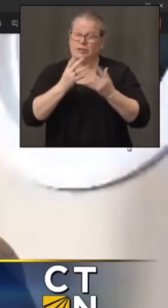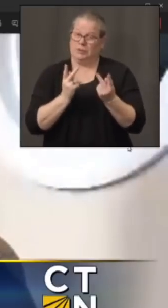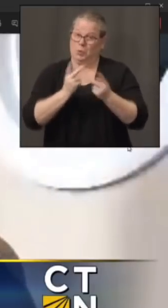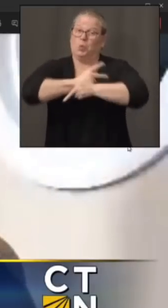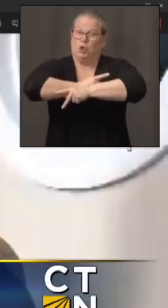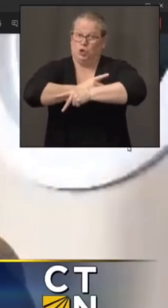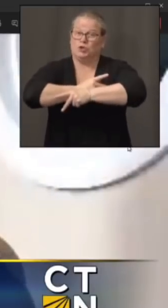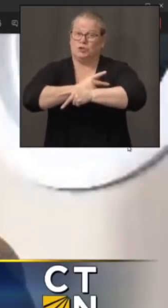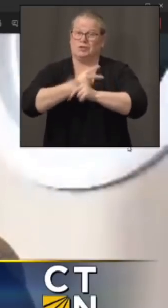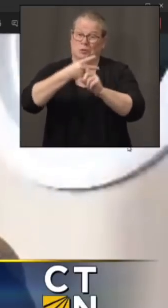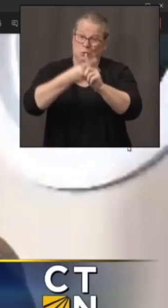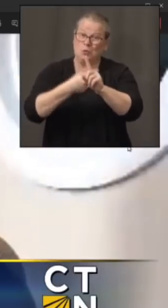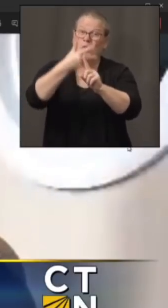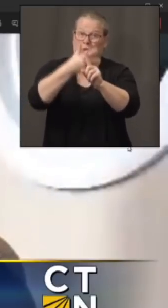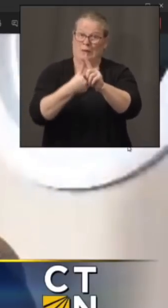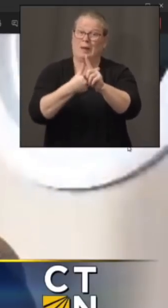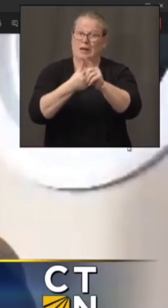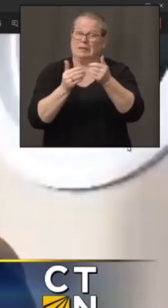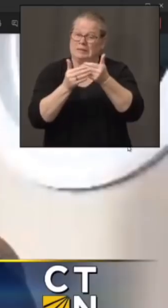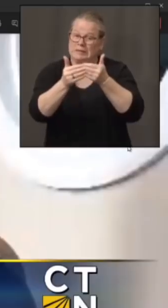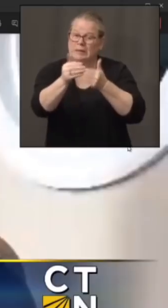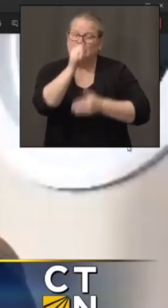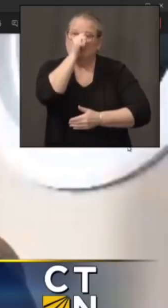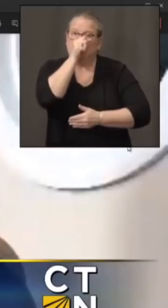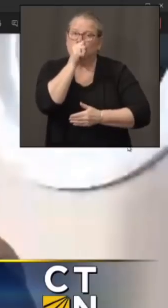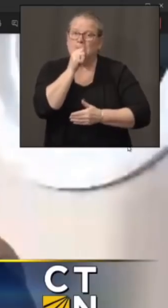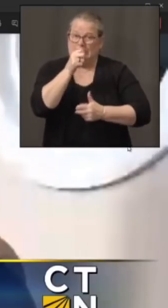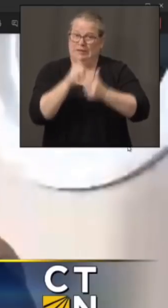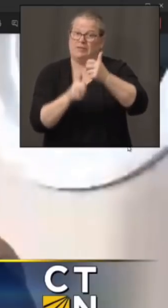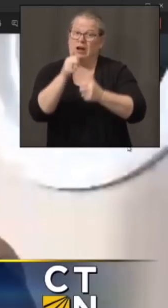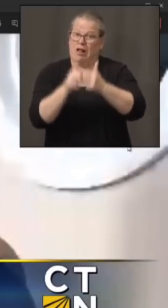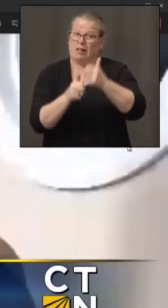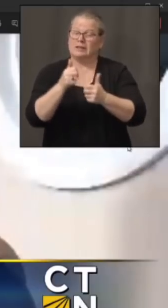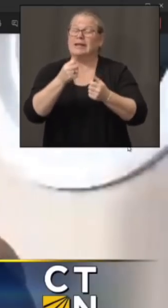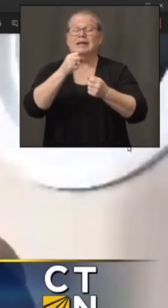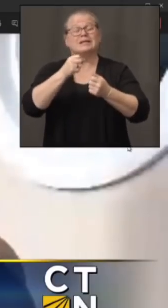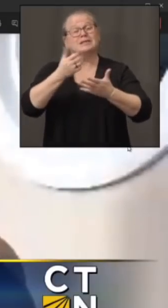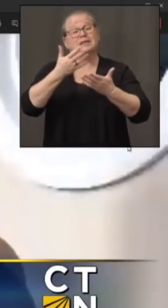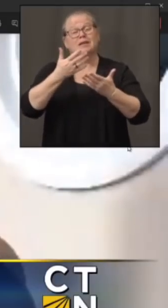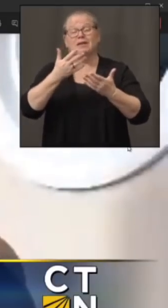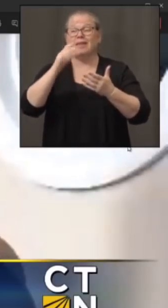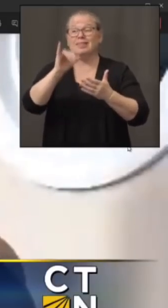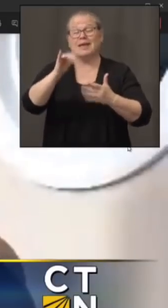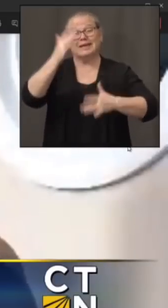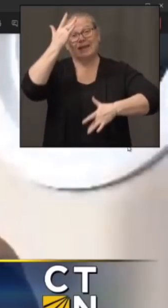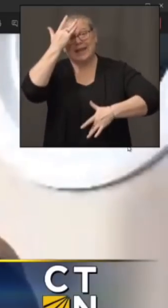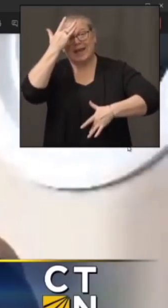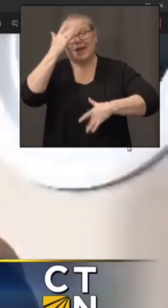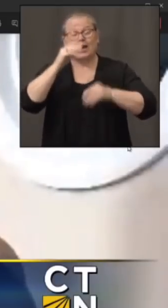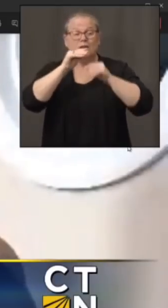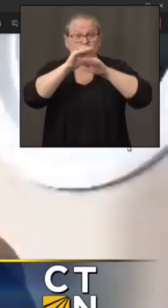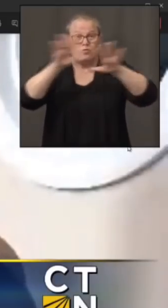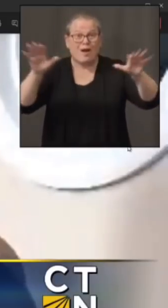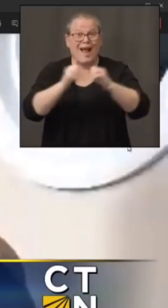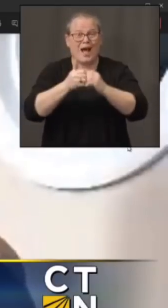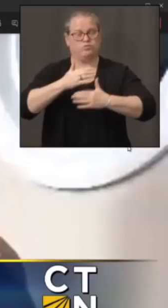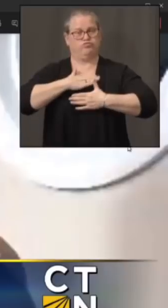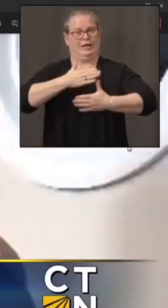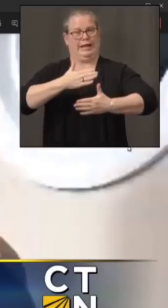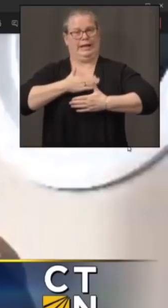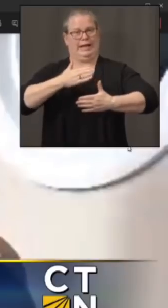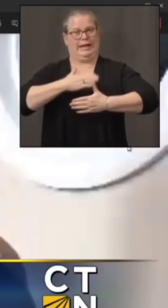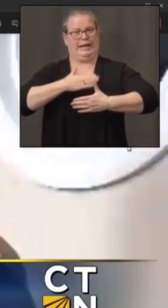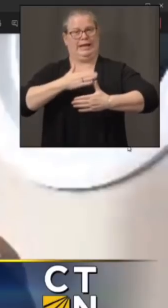winter would be the most difficult period with this virus. This is a respiratory pathogen that would typically spread in the wintertime. Now we're in that